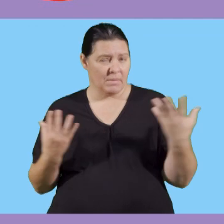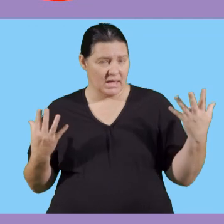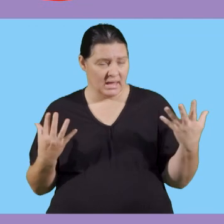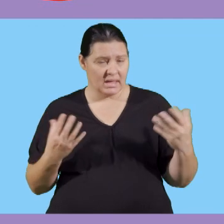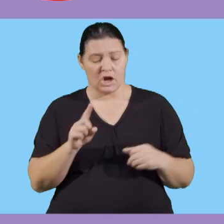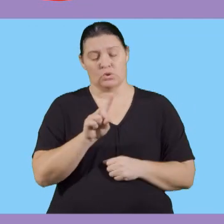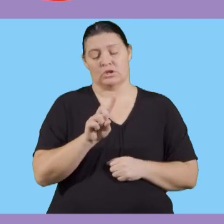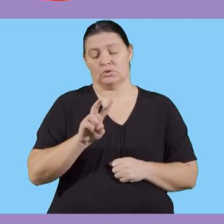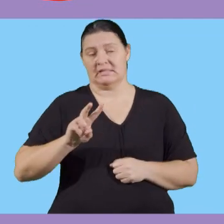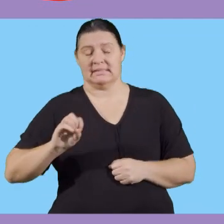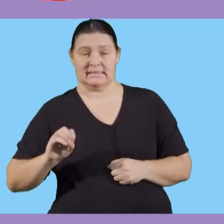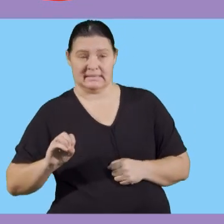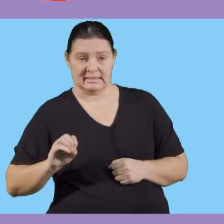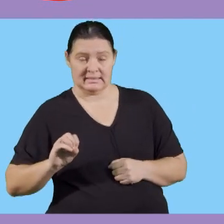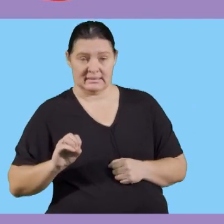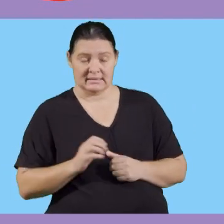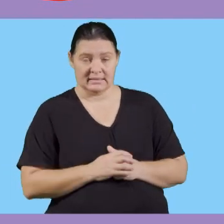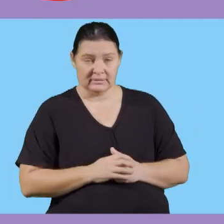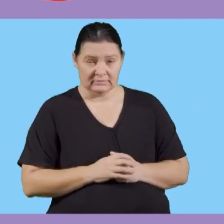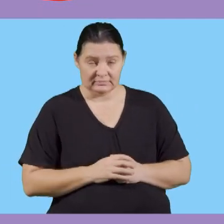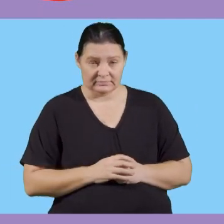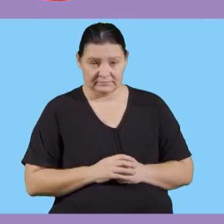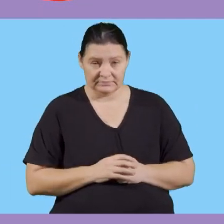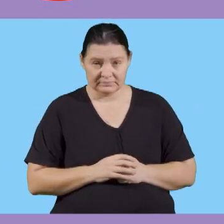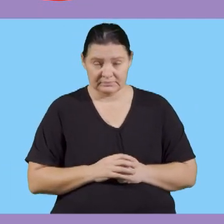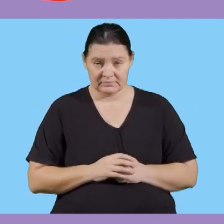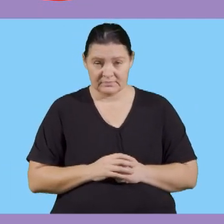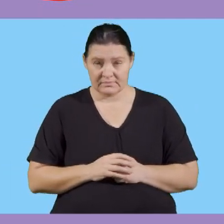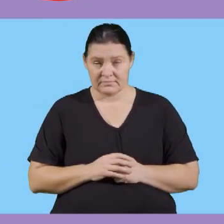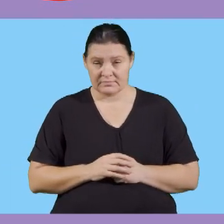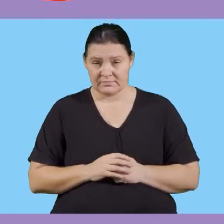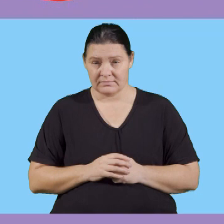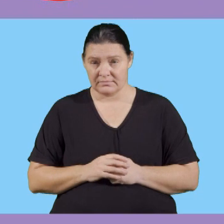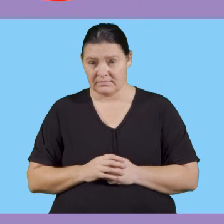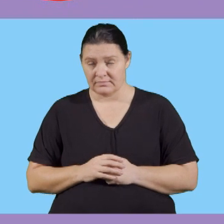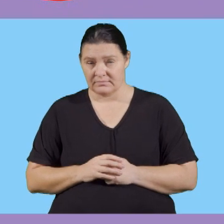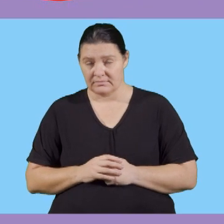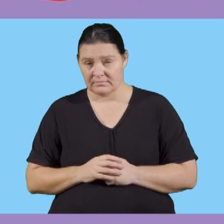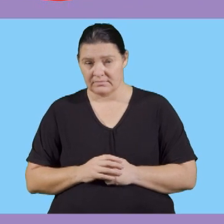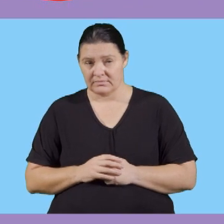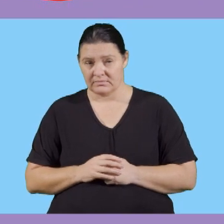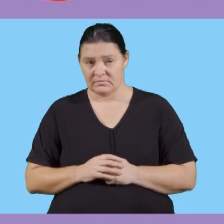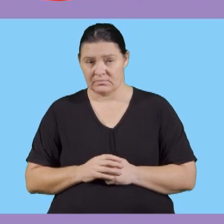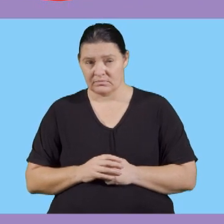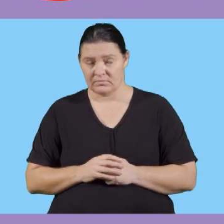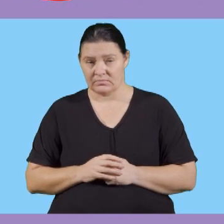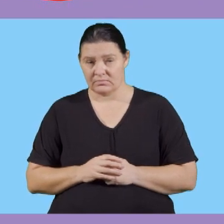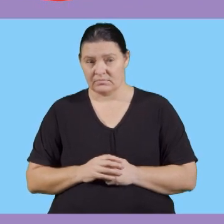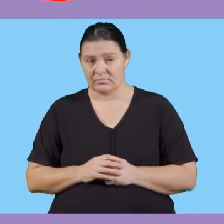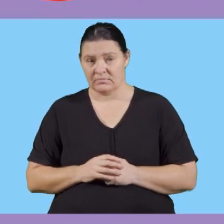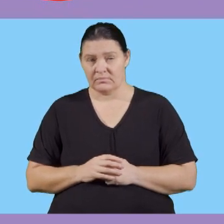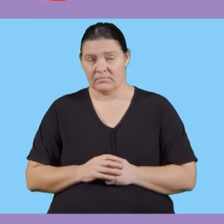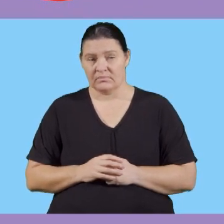passengers that we are working with. So how many passengers were we working with here? We were working with